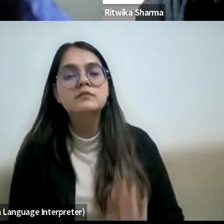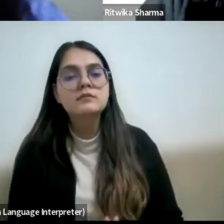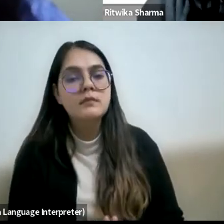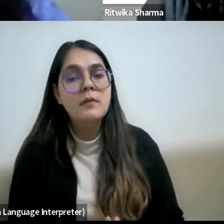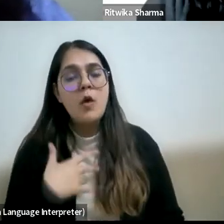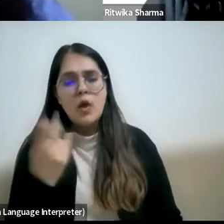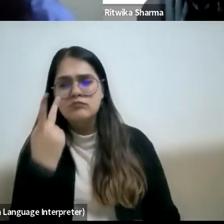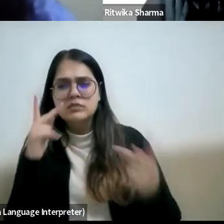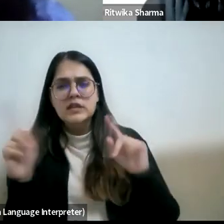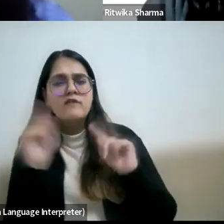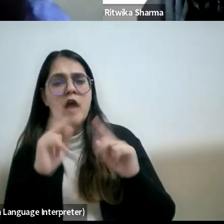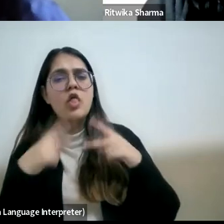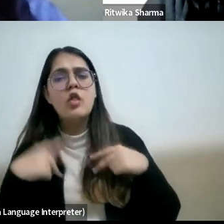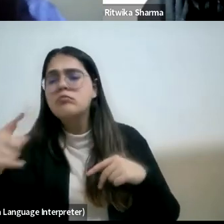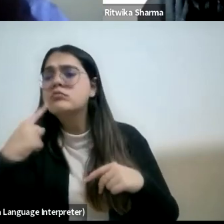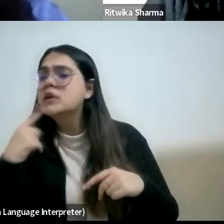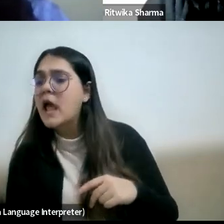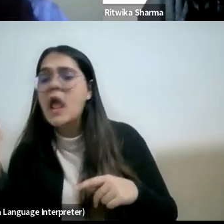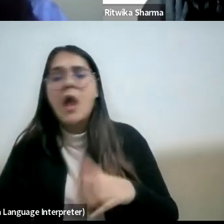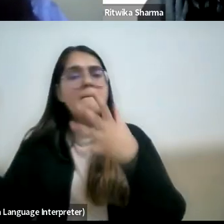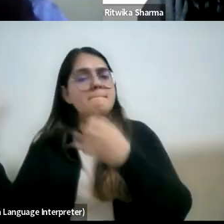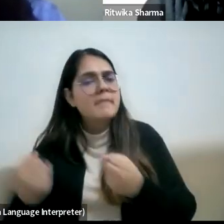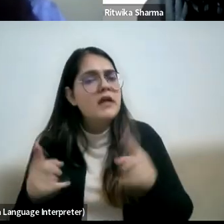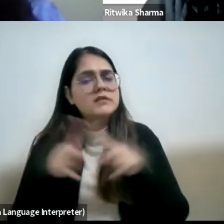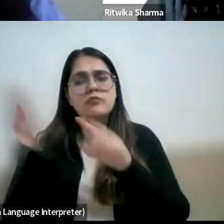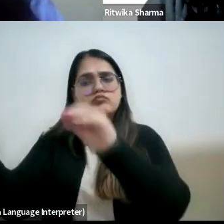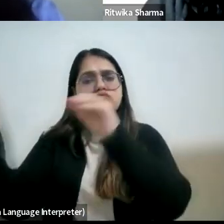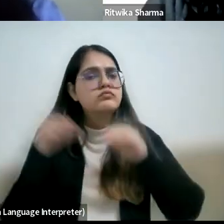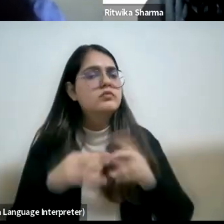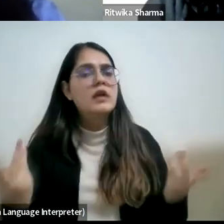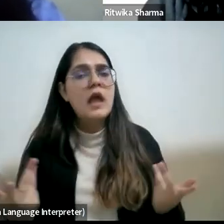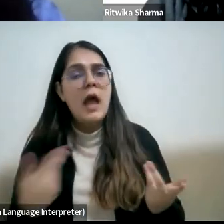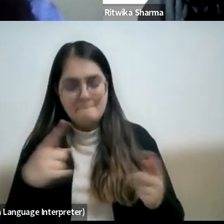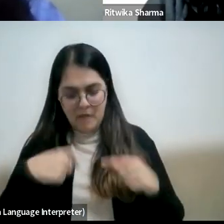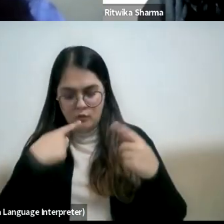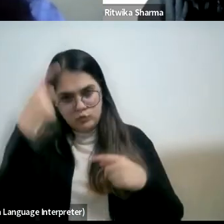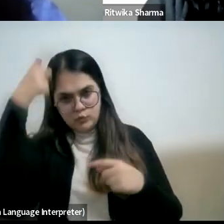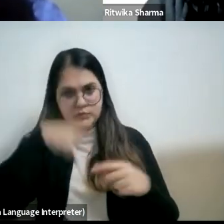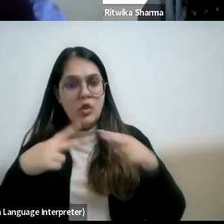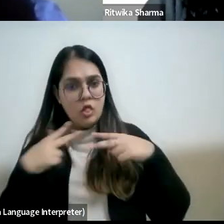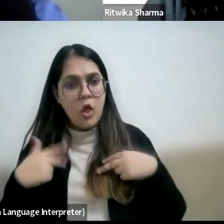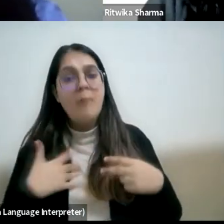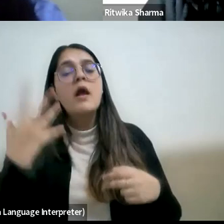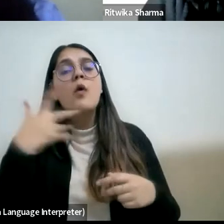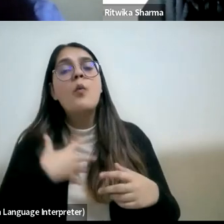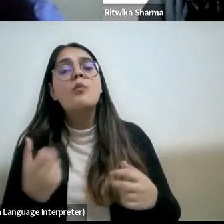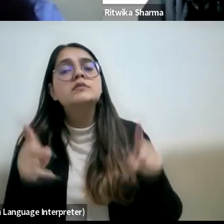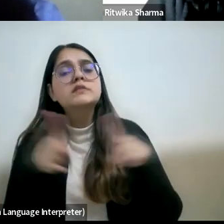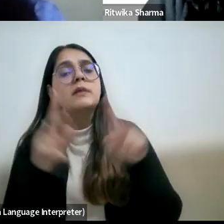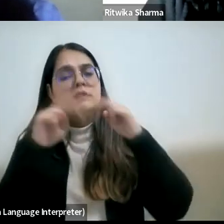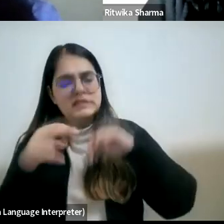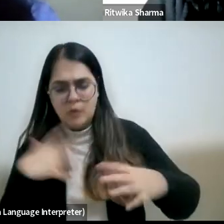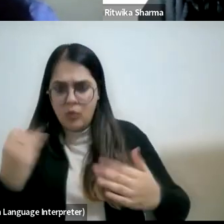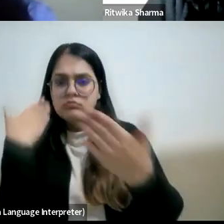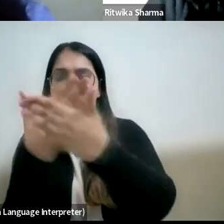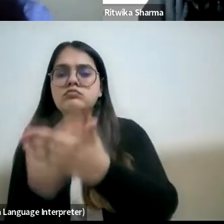see where the law goes and what it brings forth, and what we could as lawyers and researchers do about it. So